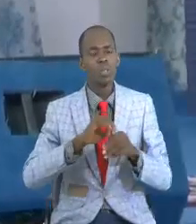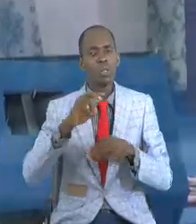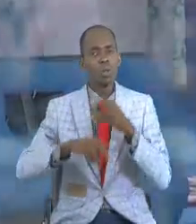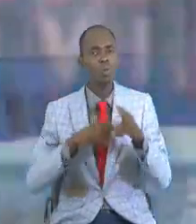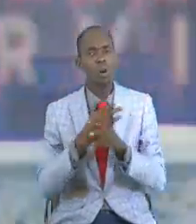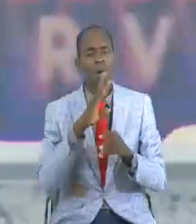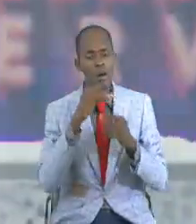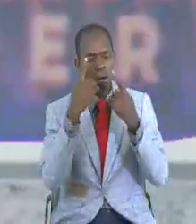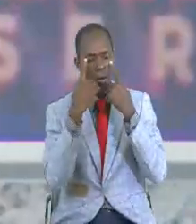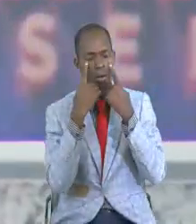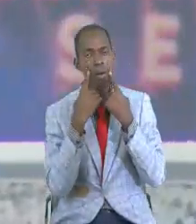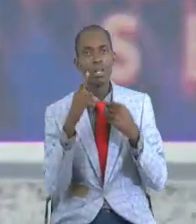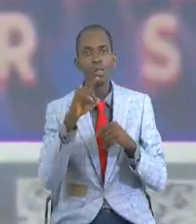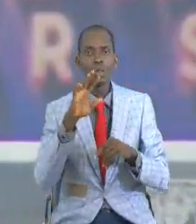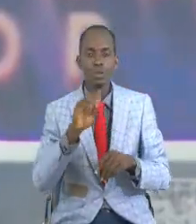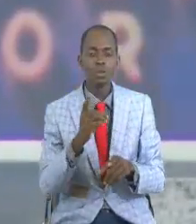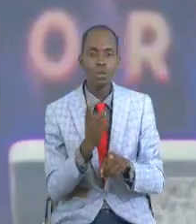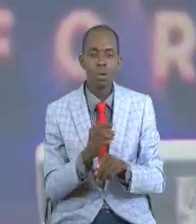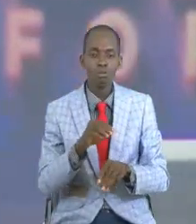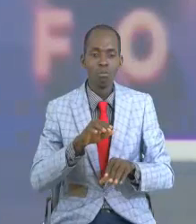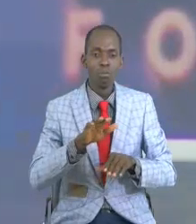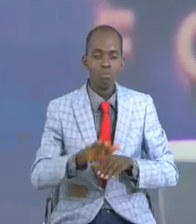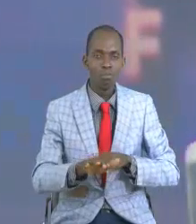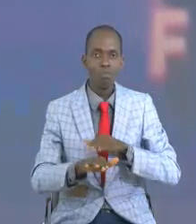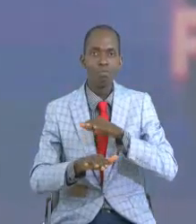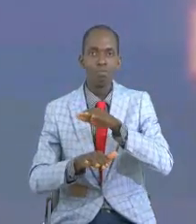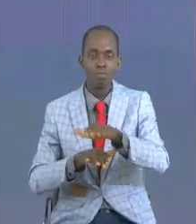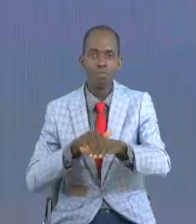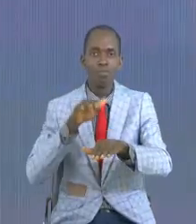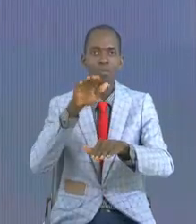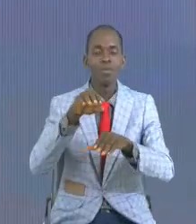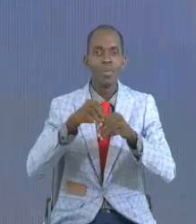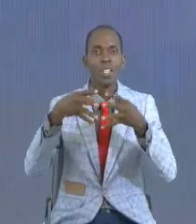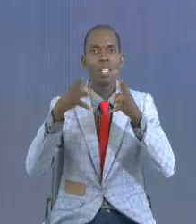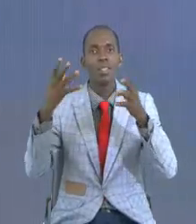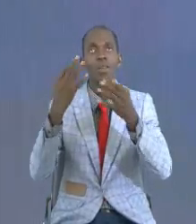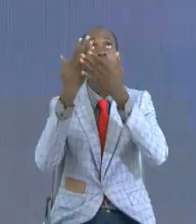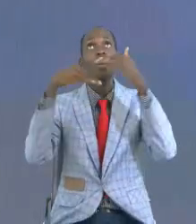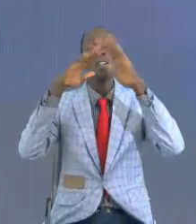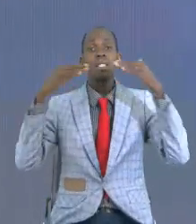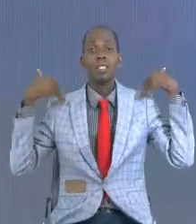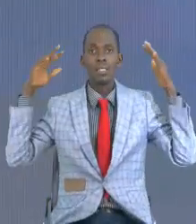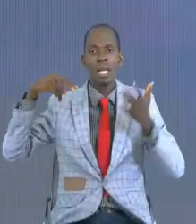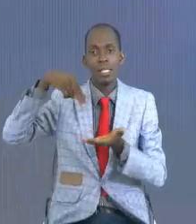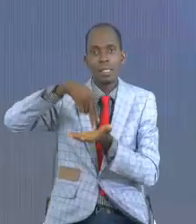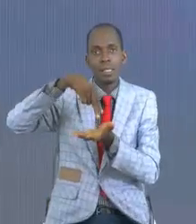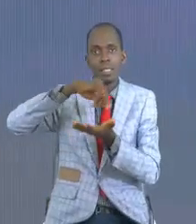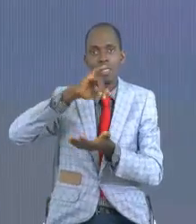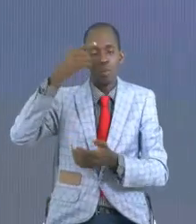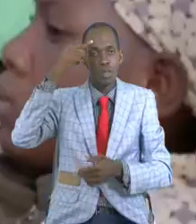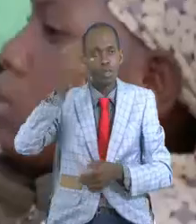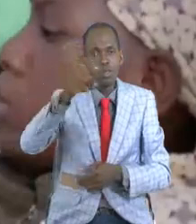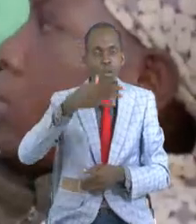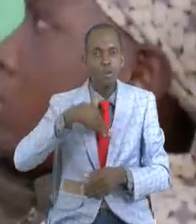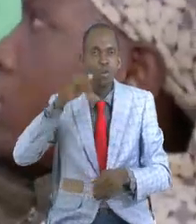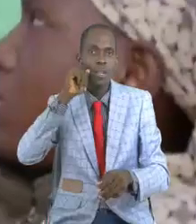march into the gate of heaven, and the angels of God are standing up, because you, my sister, you are